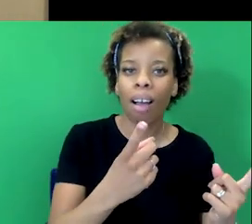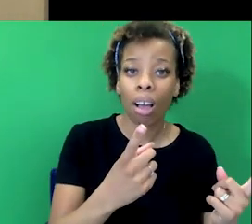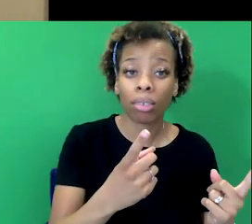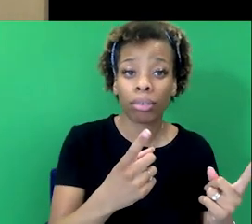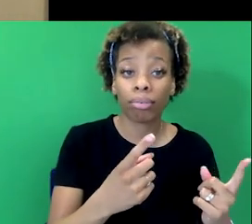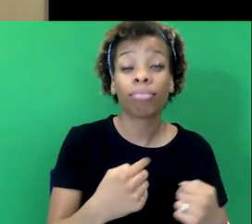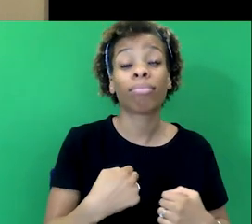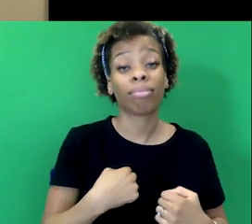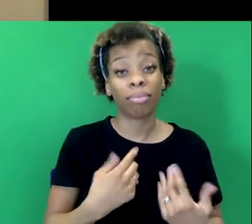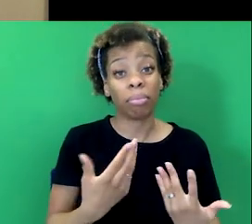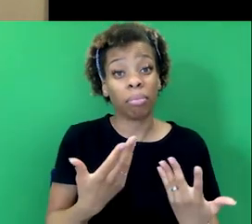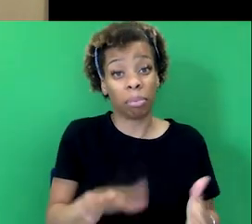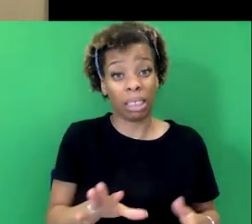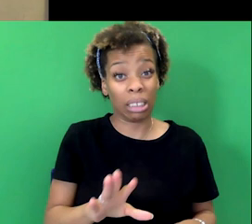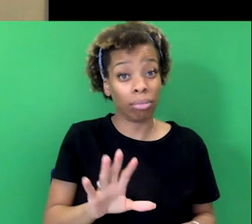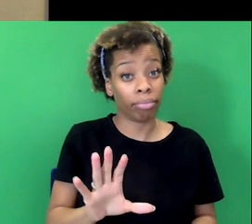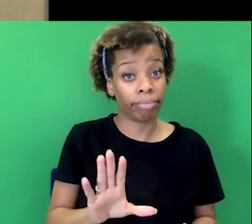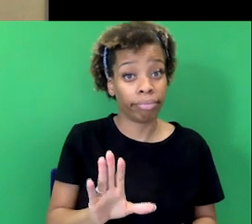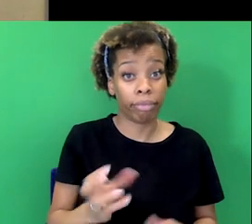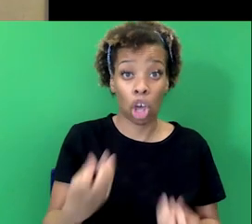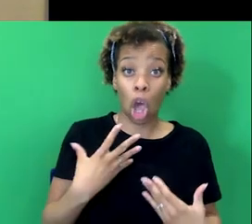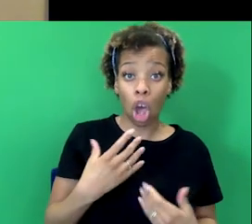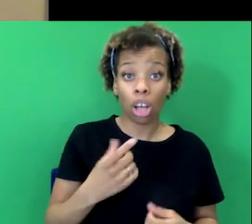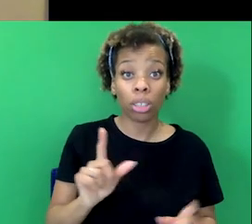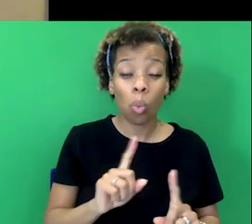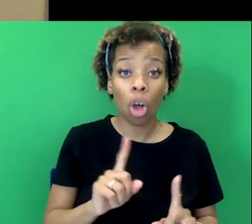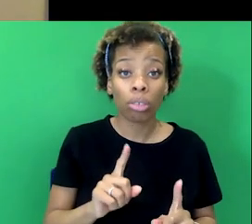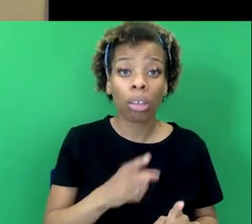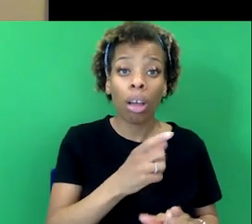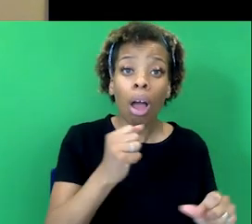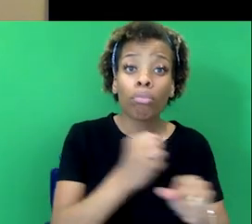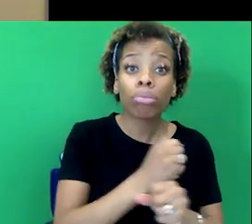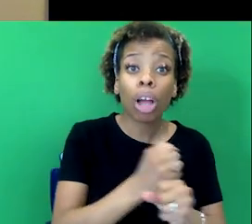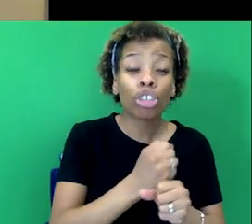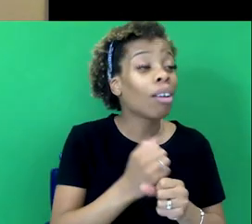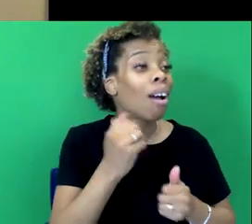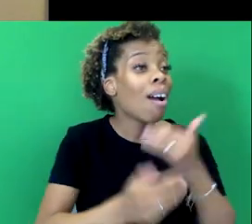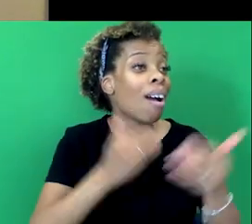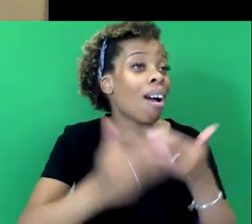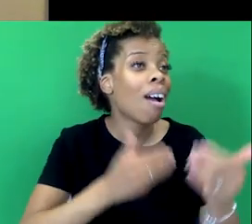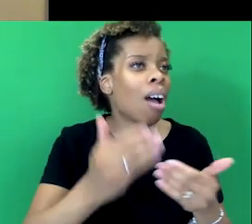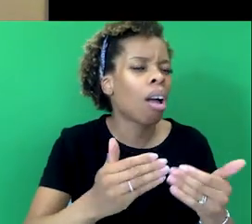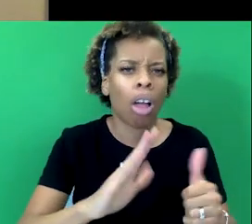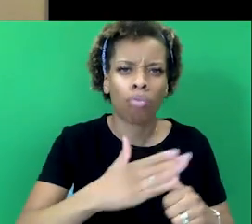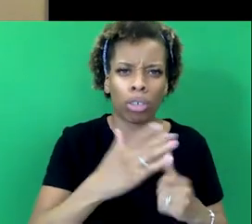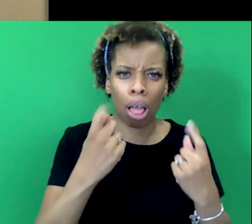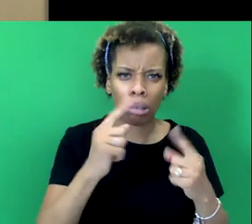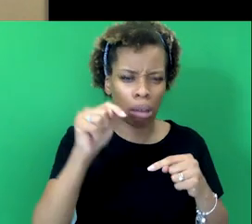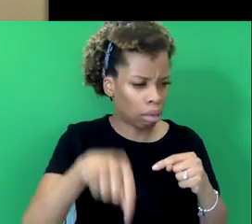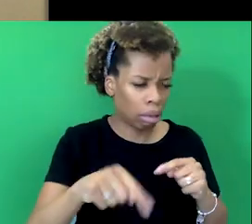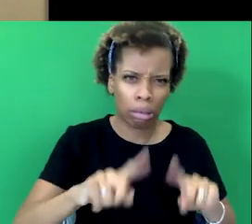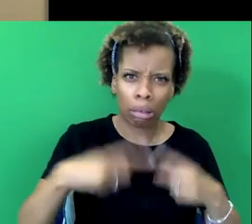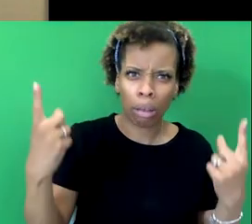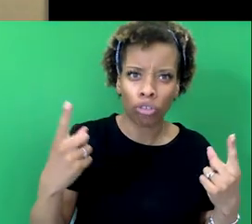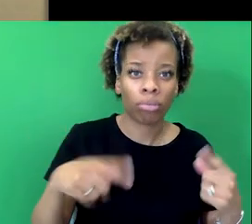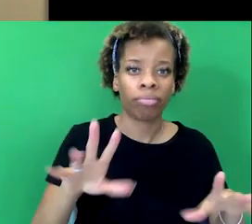heard of people who've left productions because they've borne no relation to the original ideas. I've heard that time and time again,